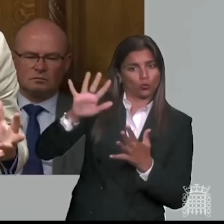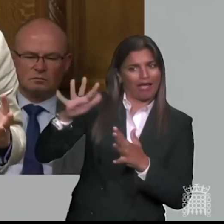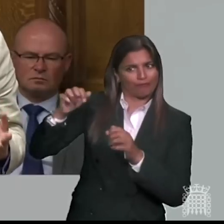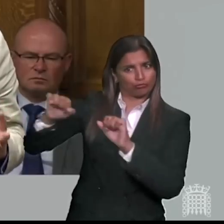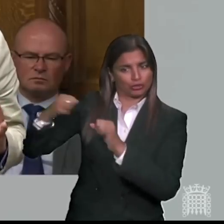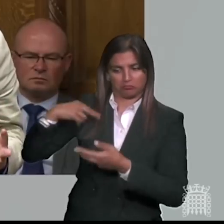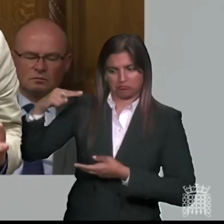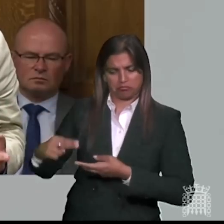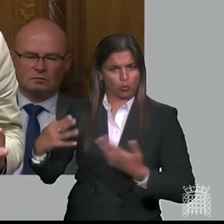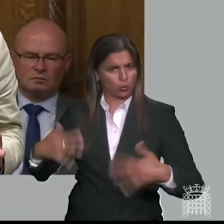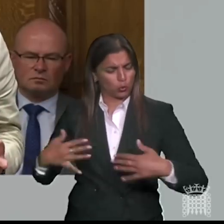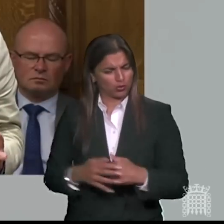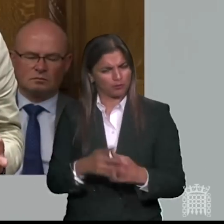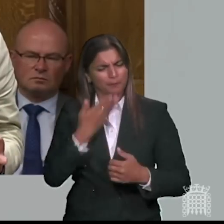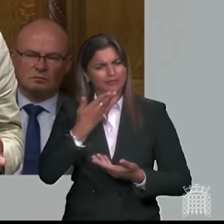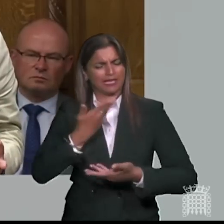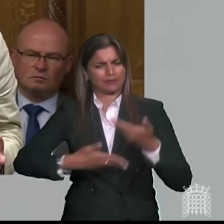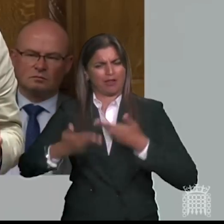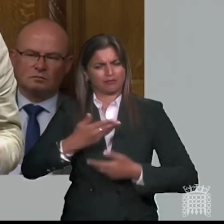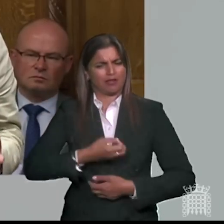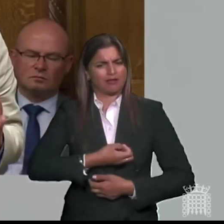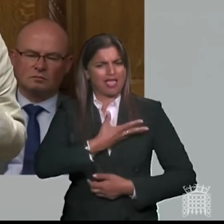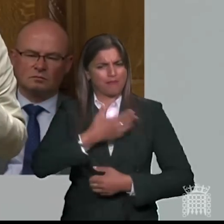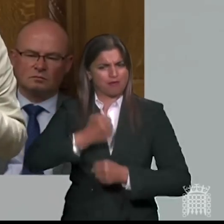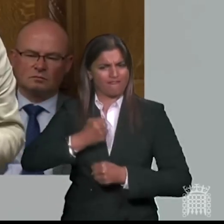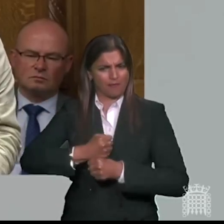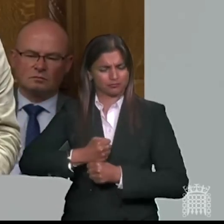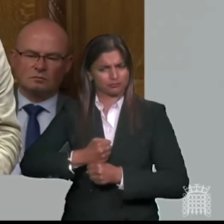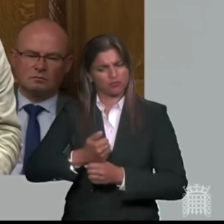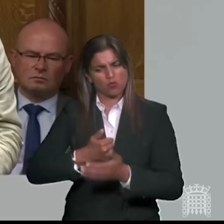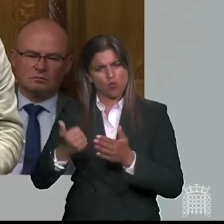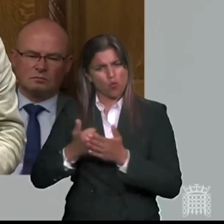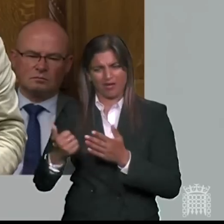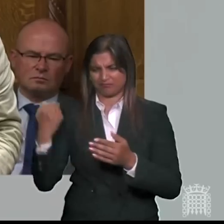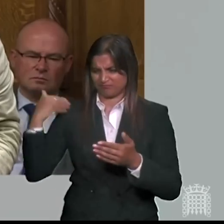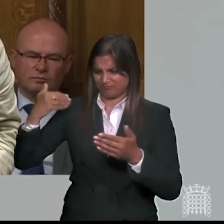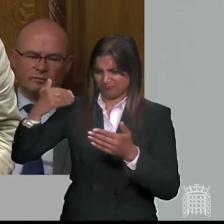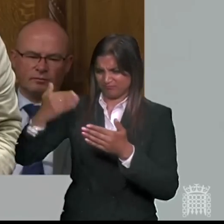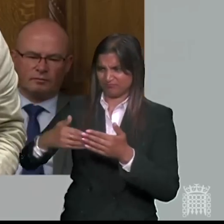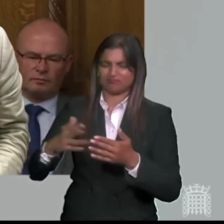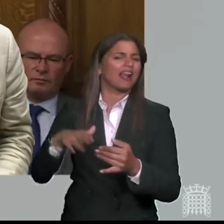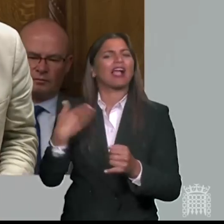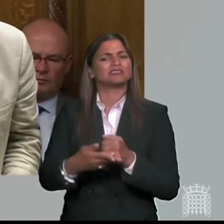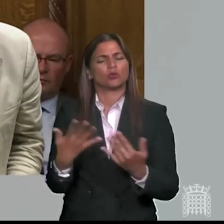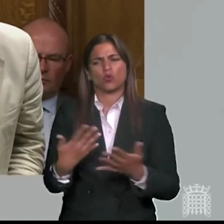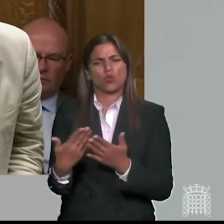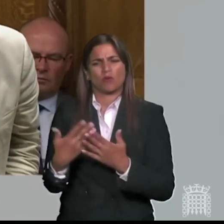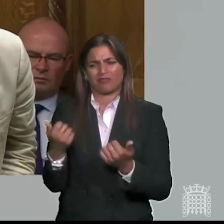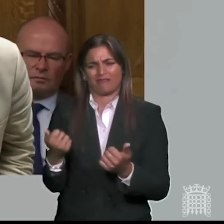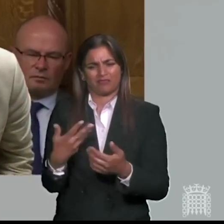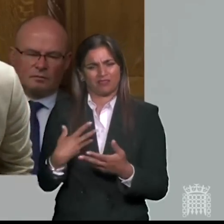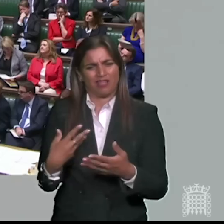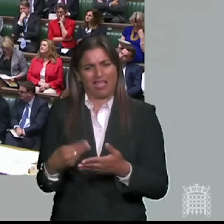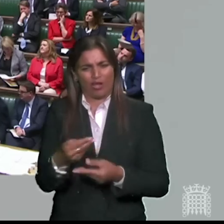every single Labour government since the Second World War has ended in economic failure, with sterling weaker and